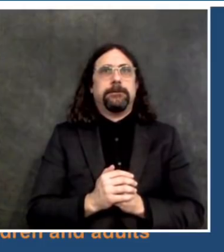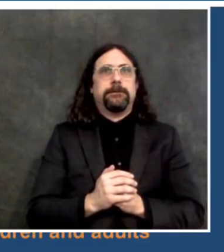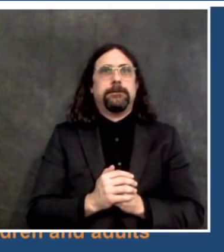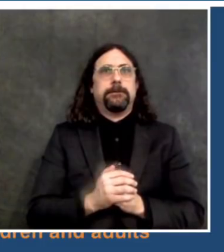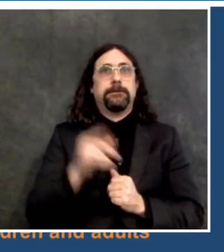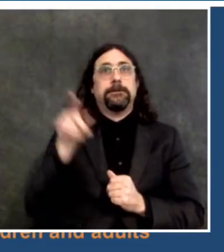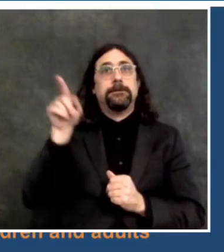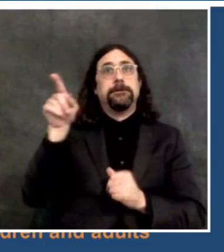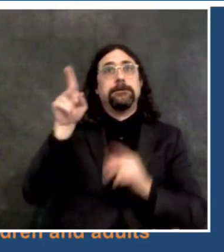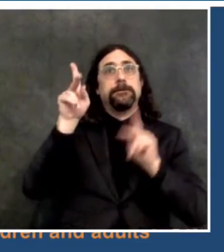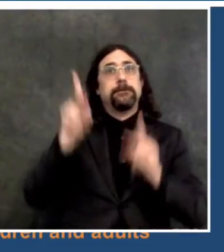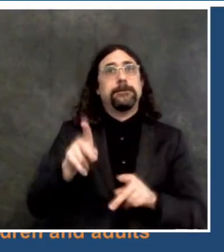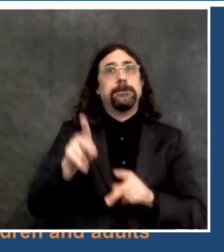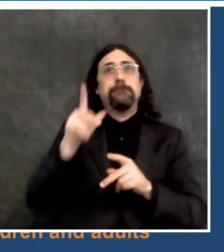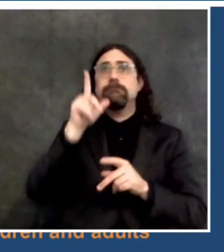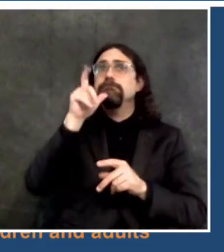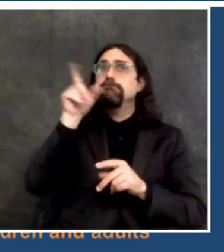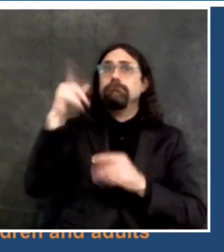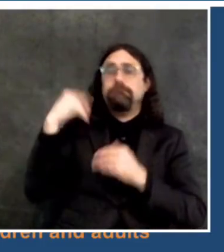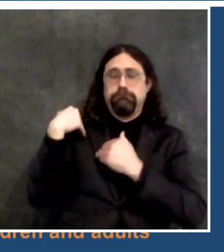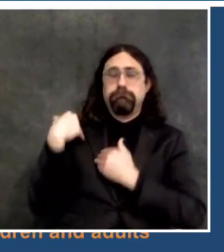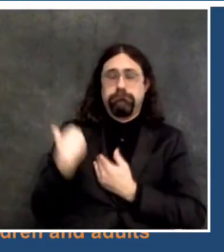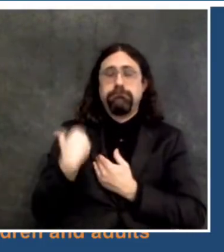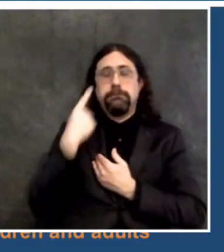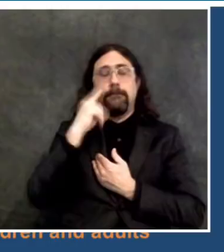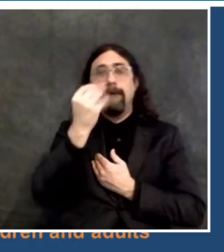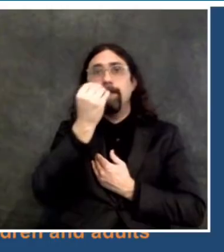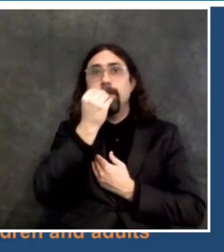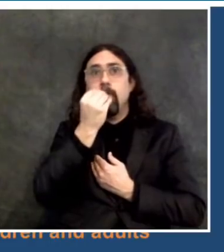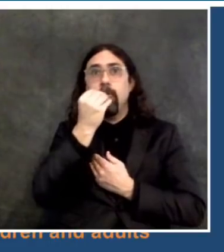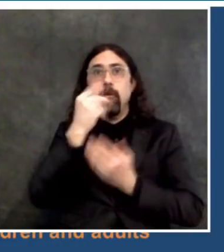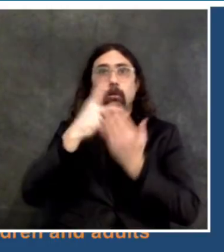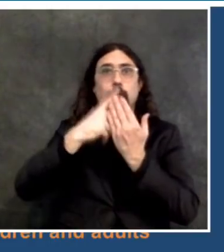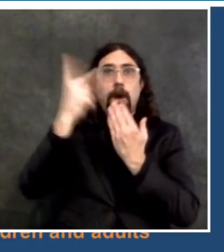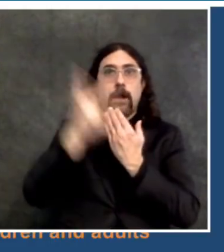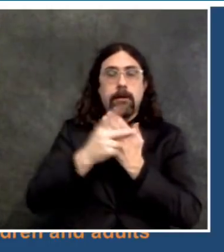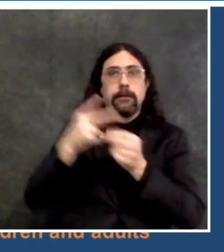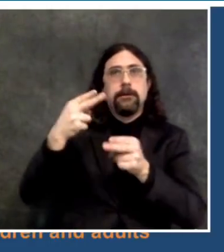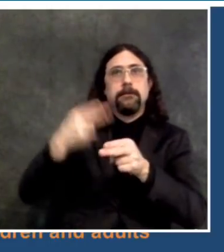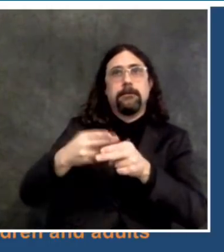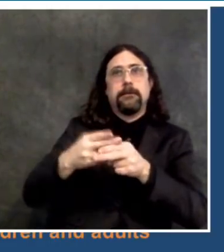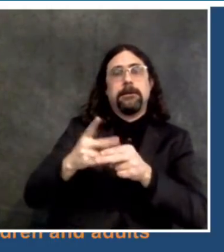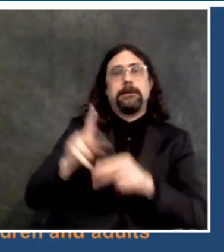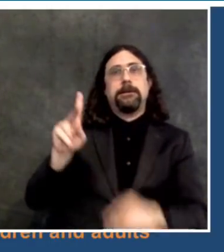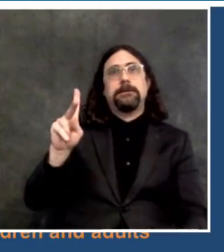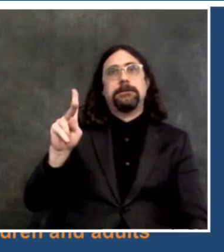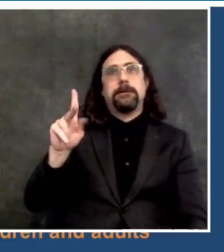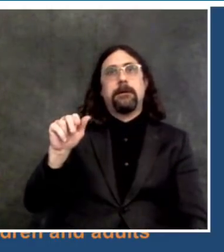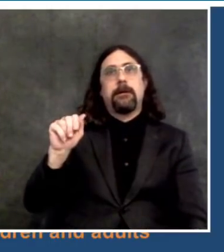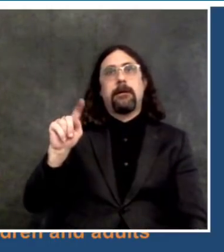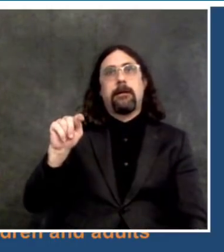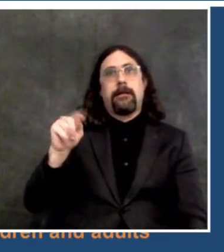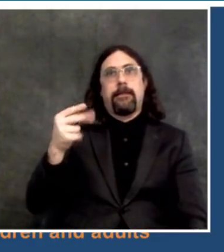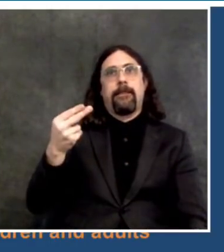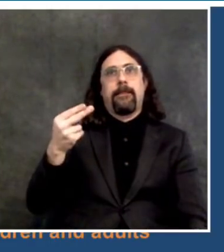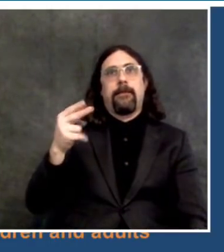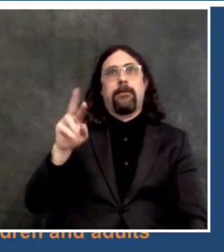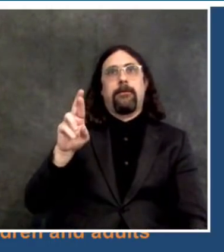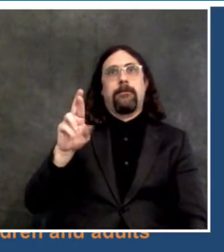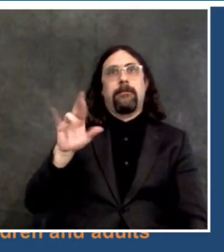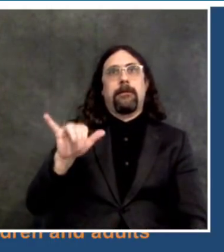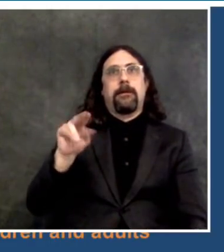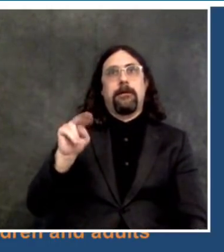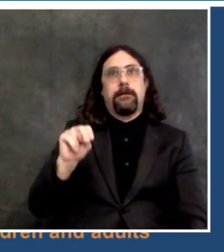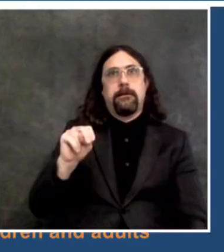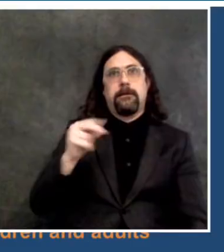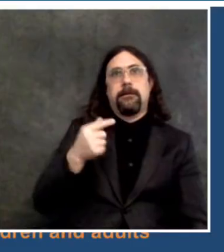everyone who needs it and to build out a bigger plan for the weeks ahead. She's working especially now with the Department of